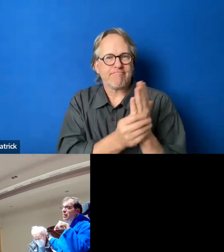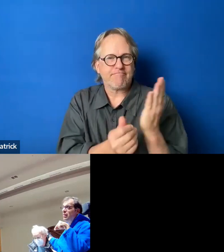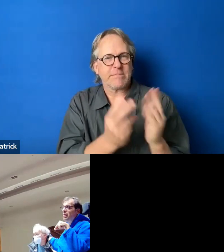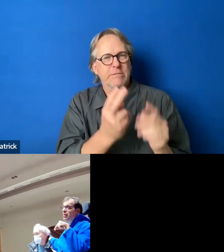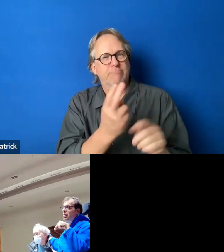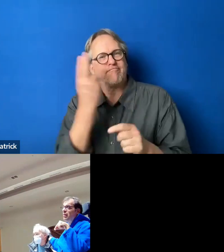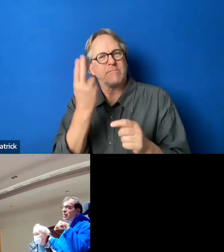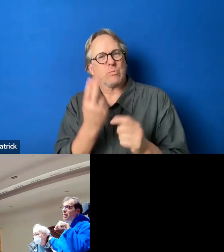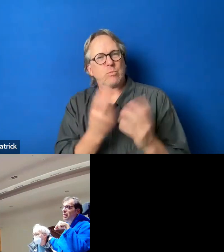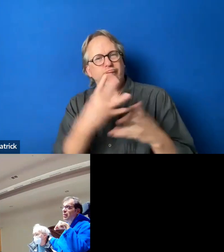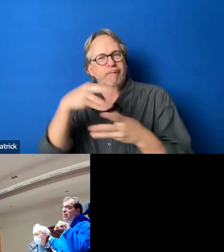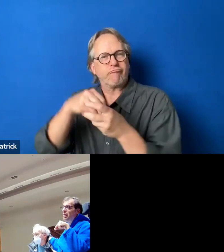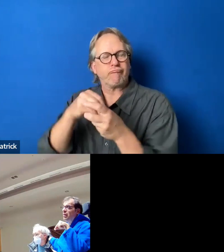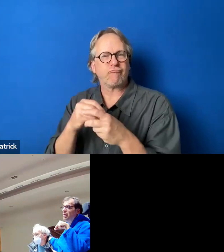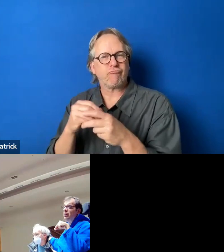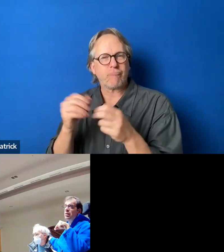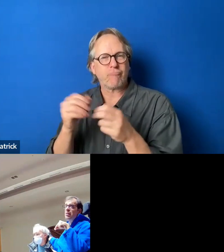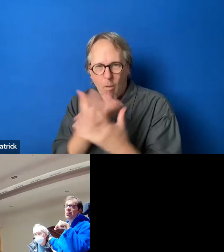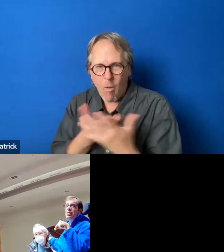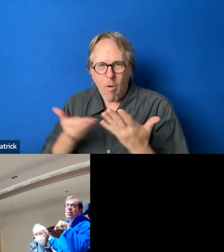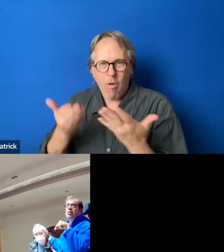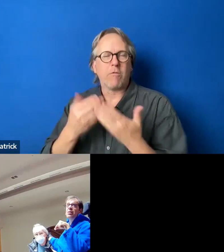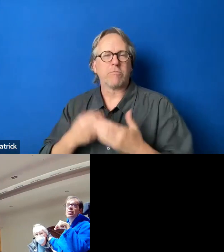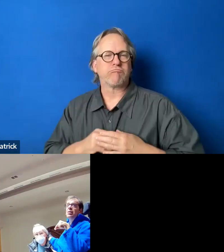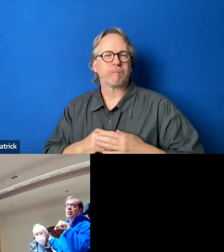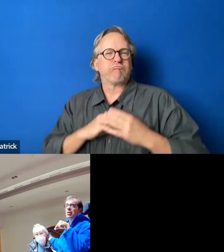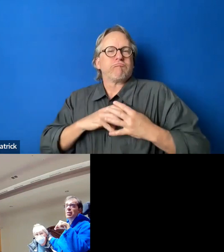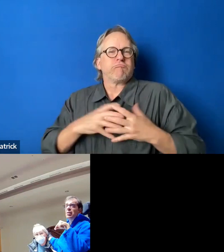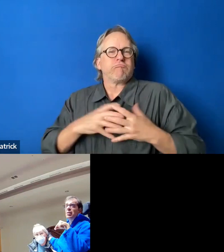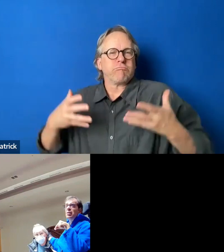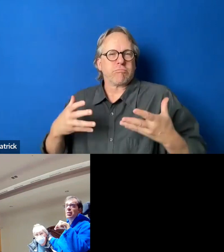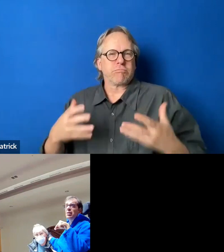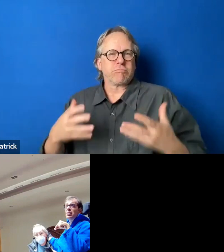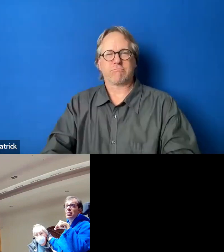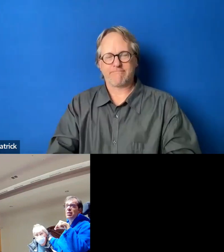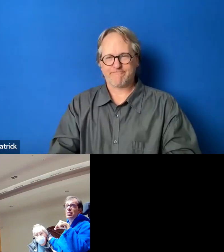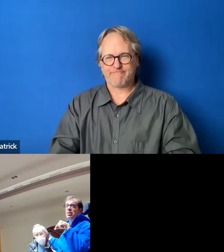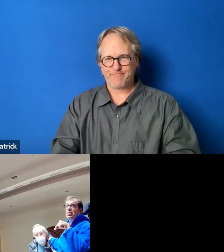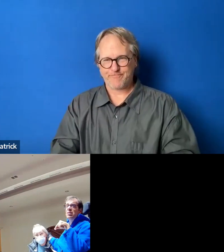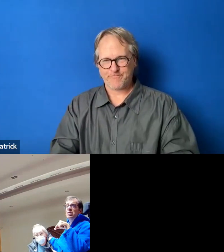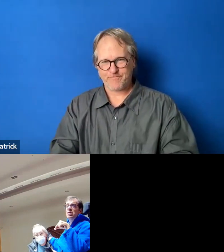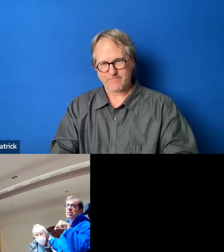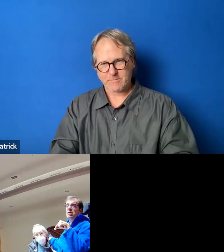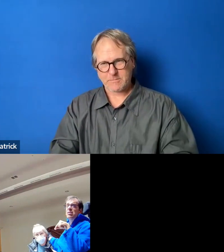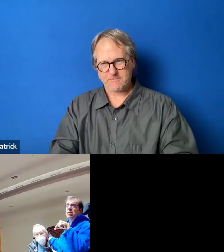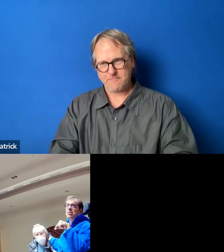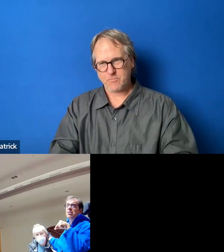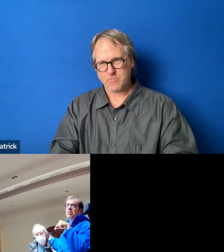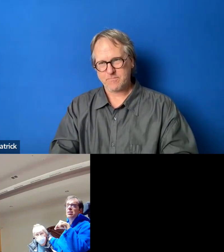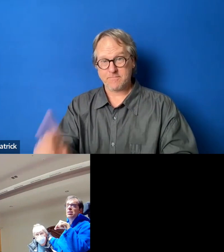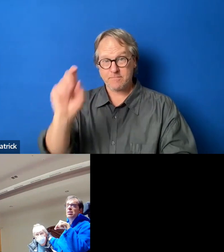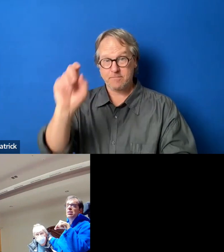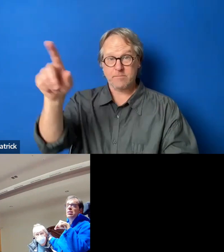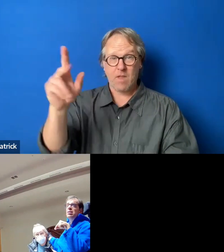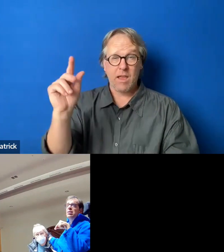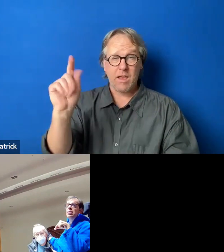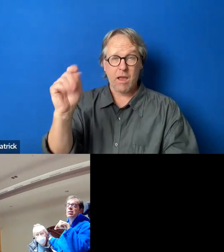Thanks. So, Kat, are there two more questions?